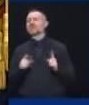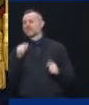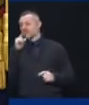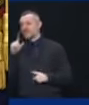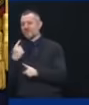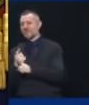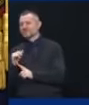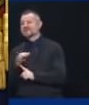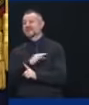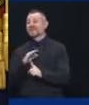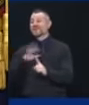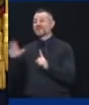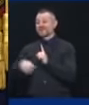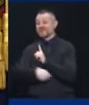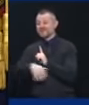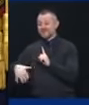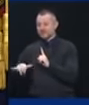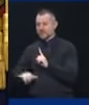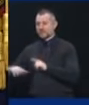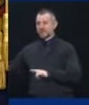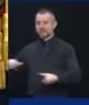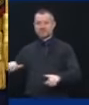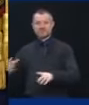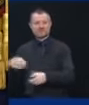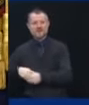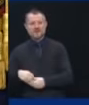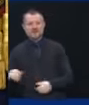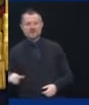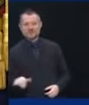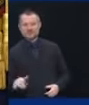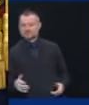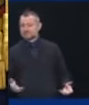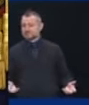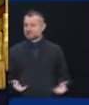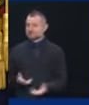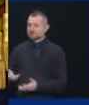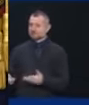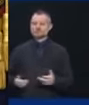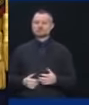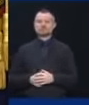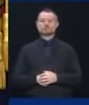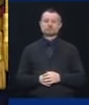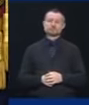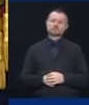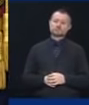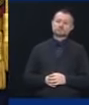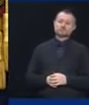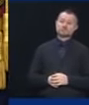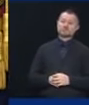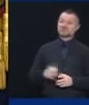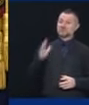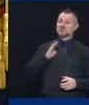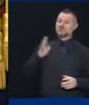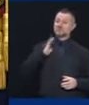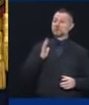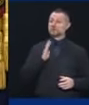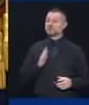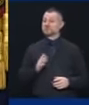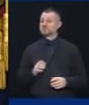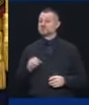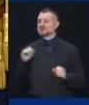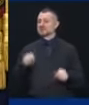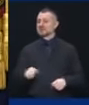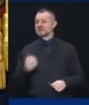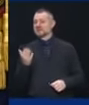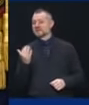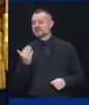more than anything else, and not being able to have 15 meetings going